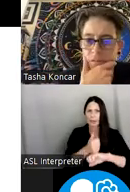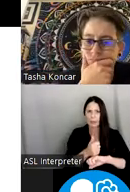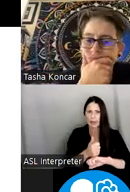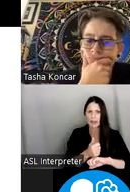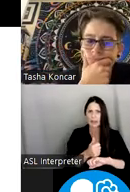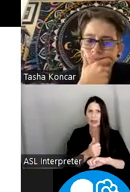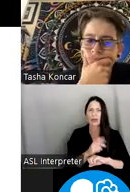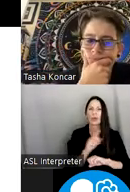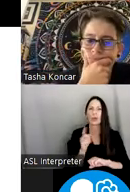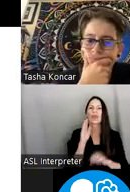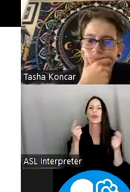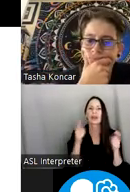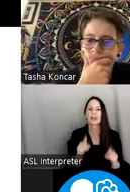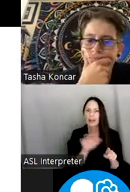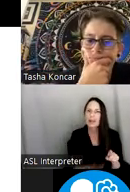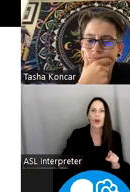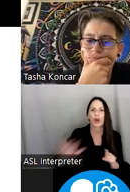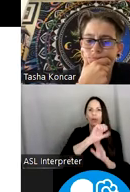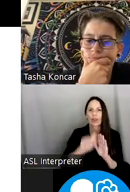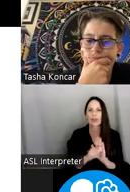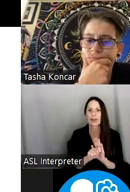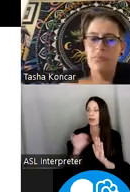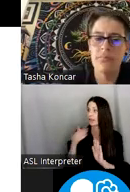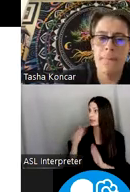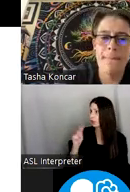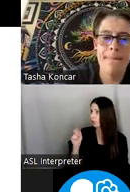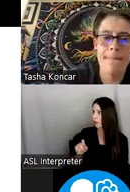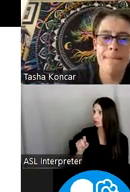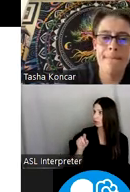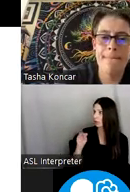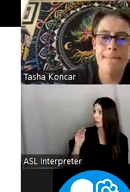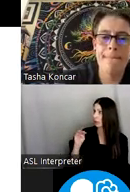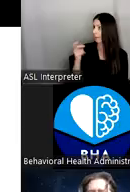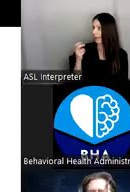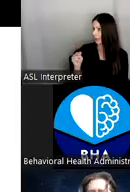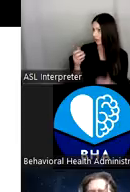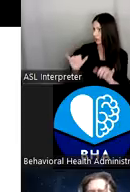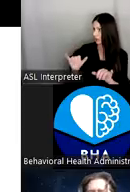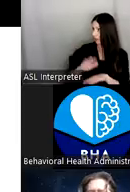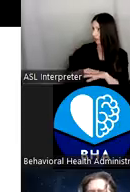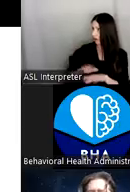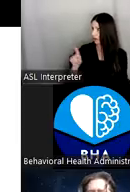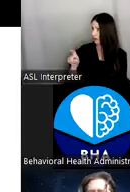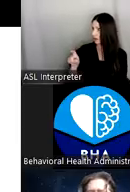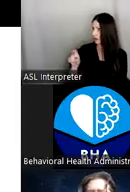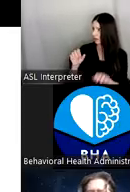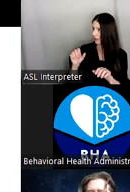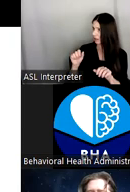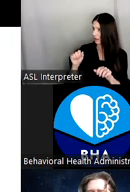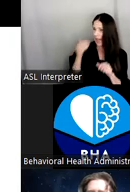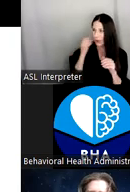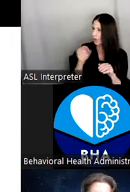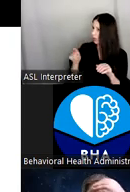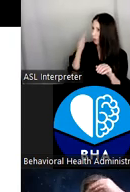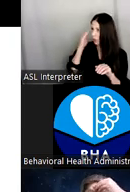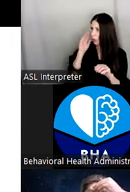state? Well, that's a good question. Megan, are you still on? Can you, I don't know if you know the answer